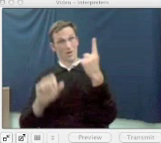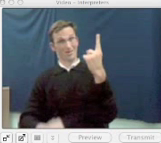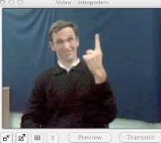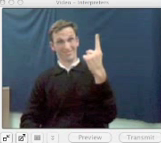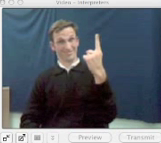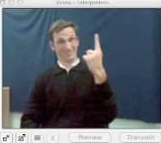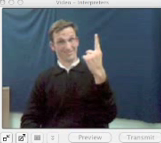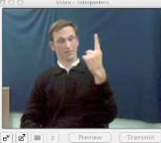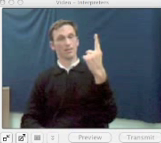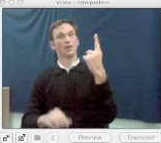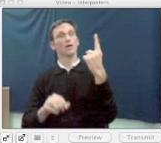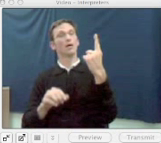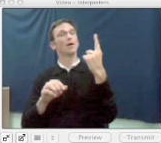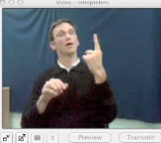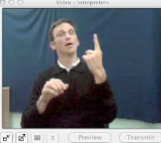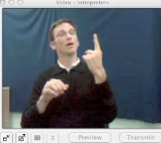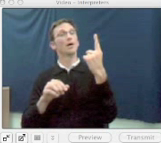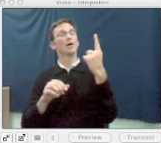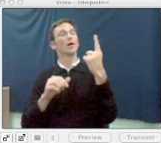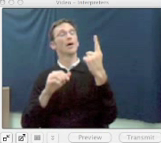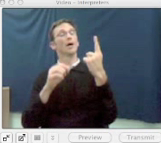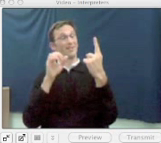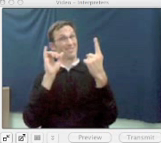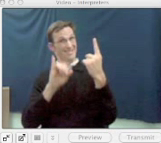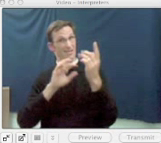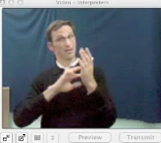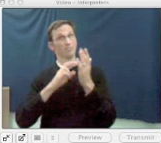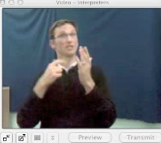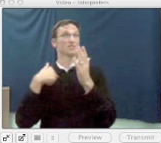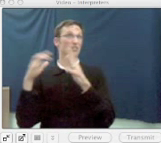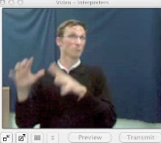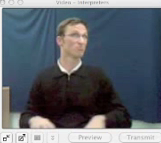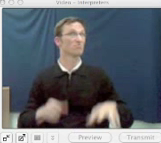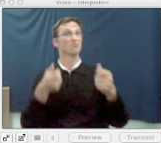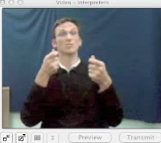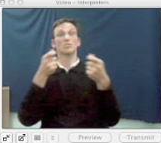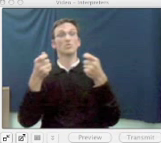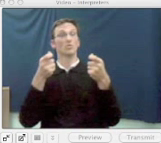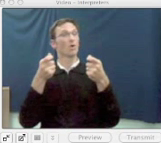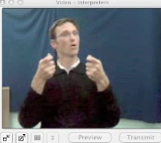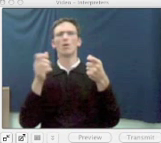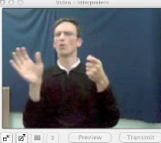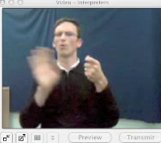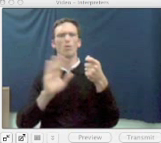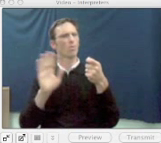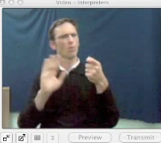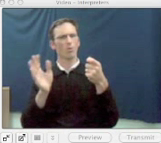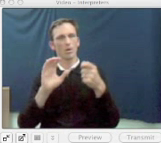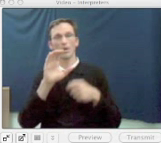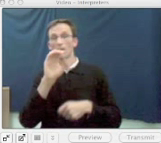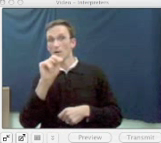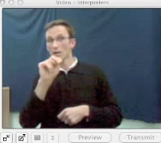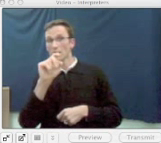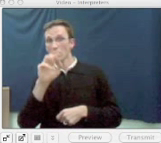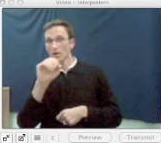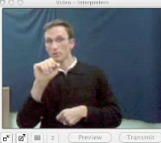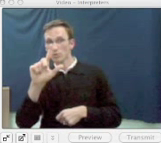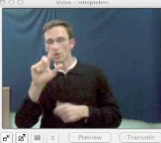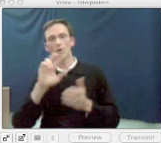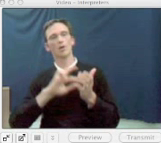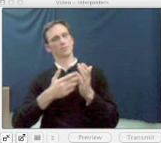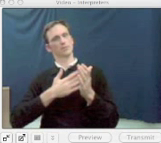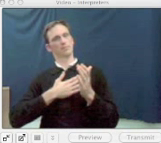mean the verb control. Controls are best understood as options, as